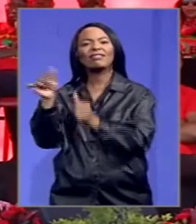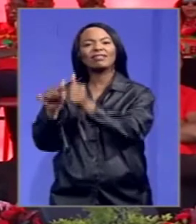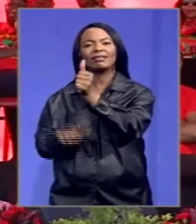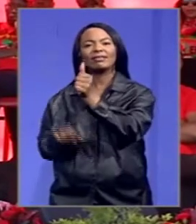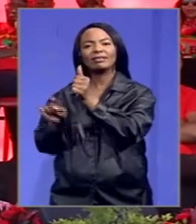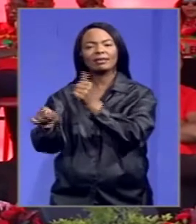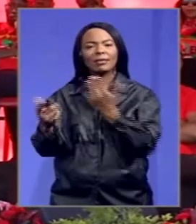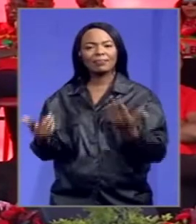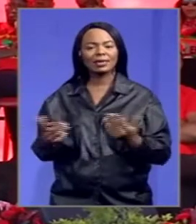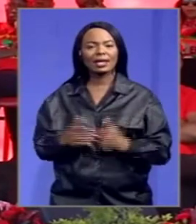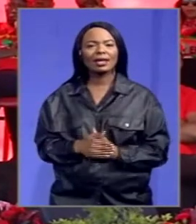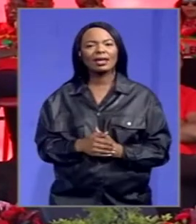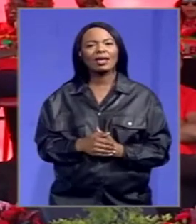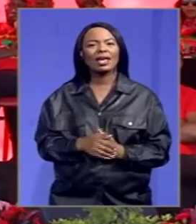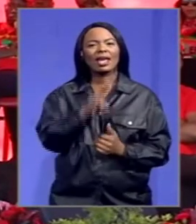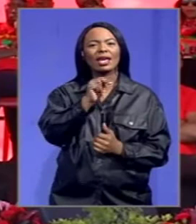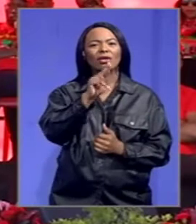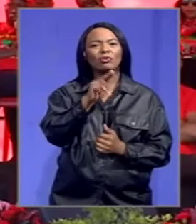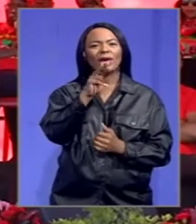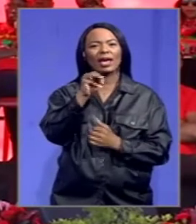AMKU is still better nyana.